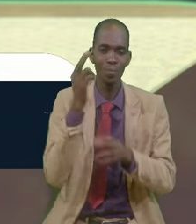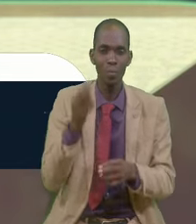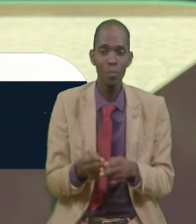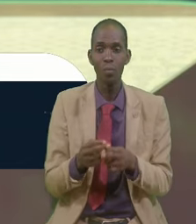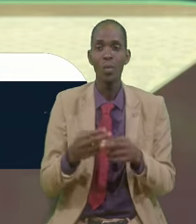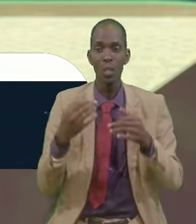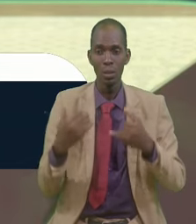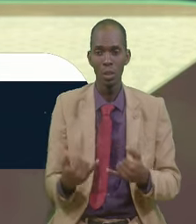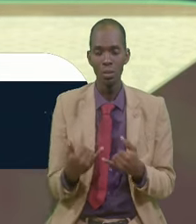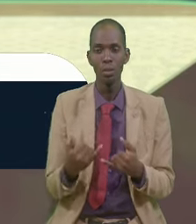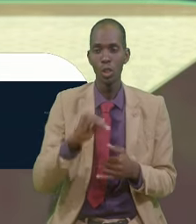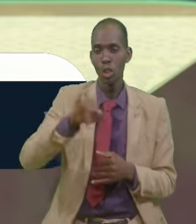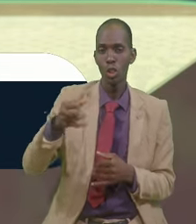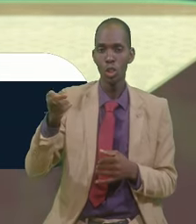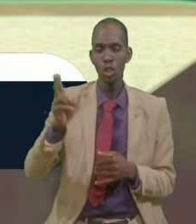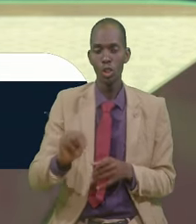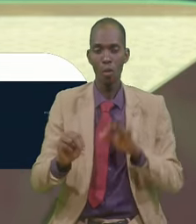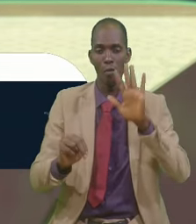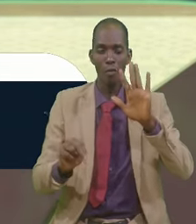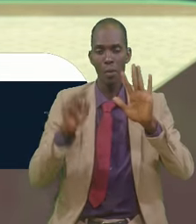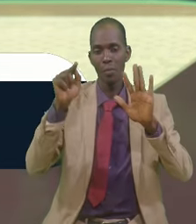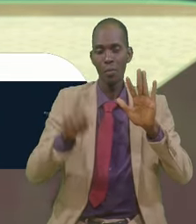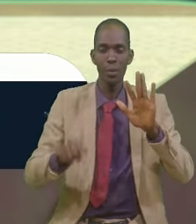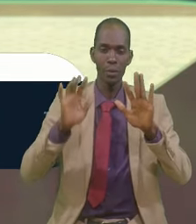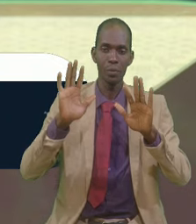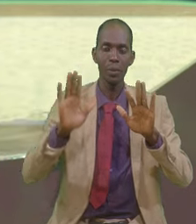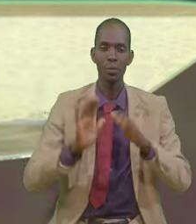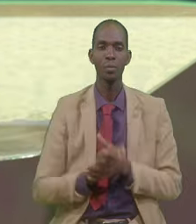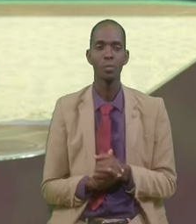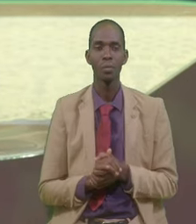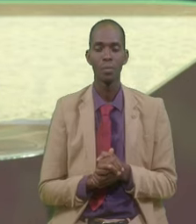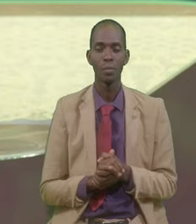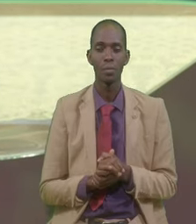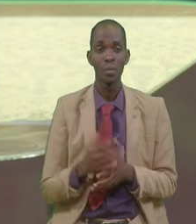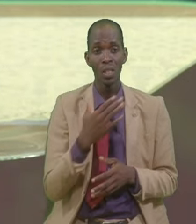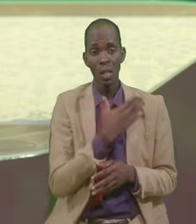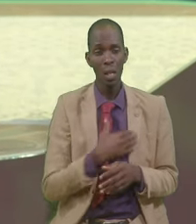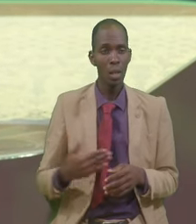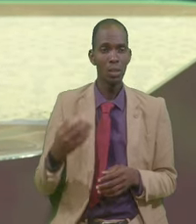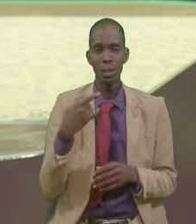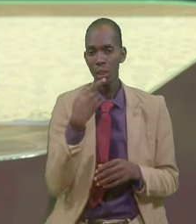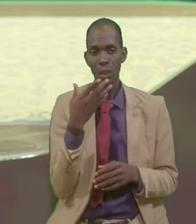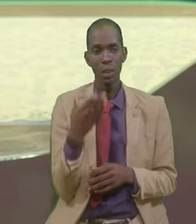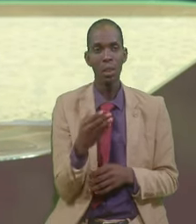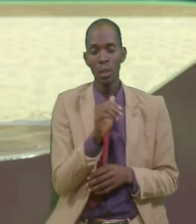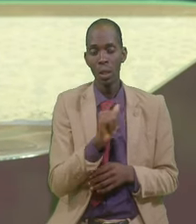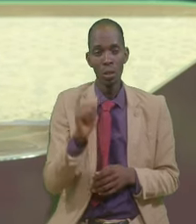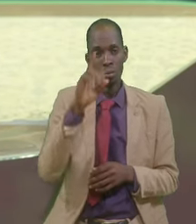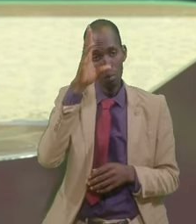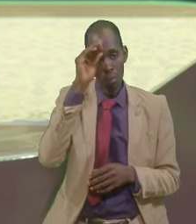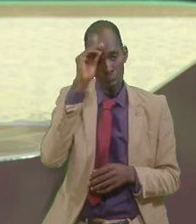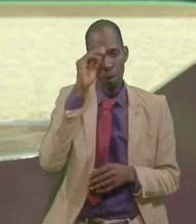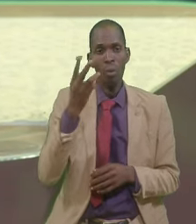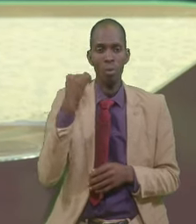giant of infirmity. John chapter 5, I'm reading from verse 5. It says in verse 5, and a certain